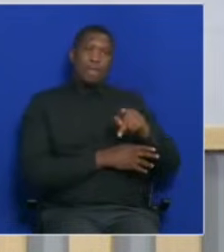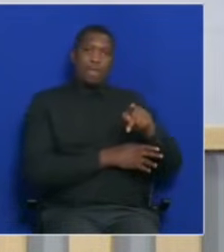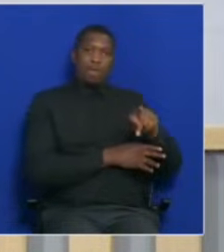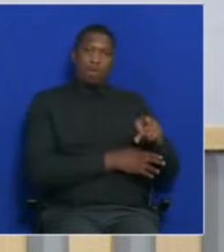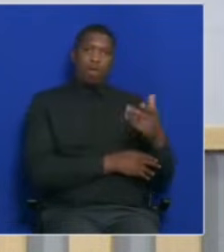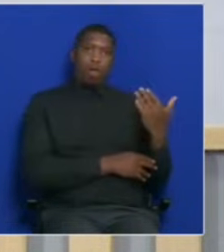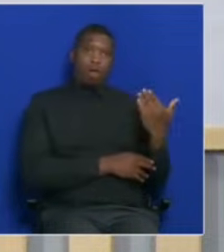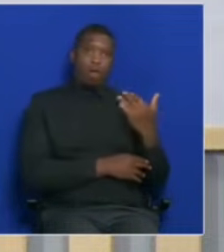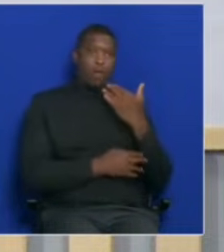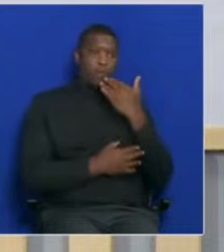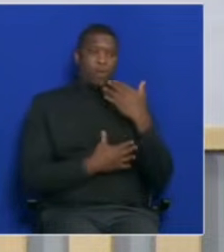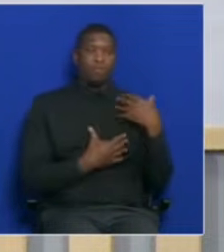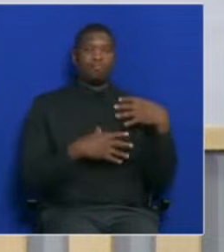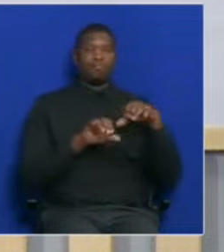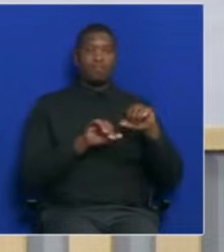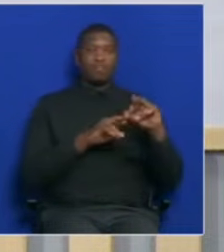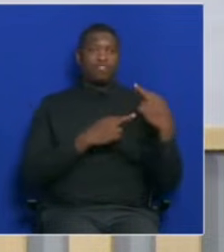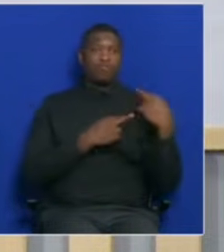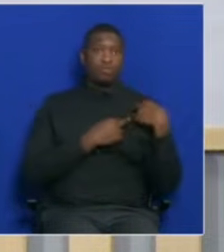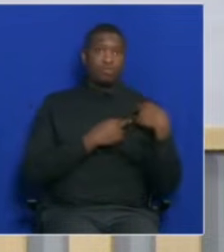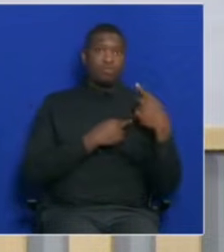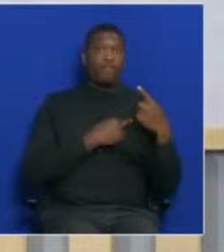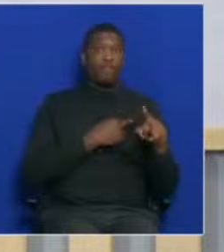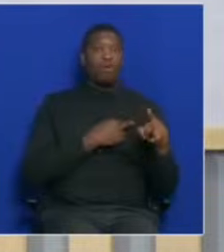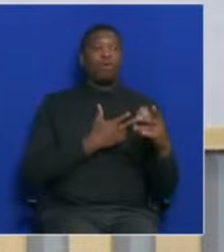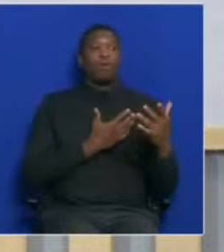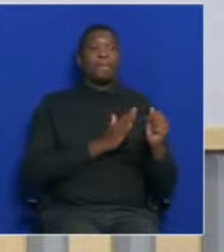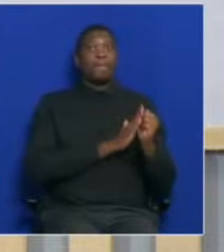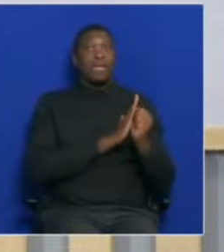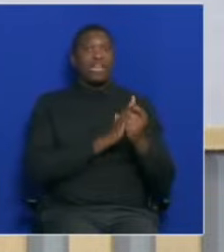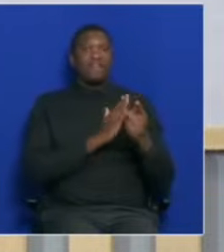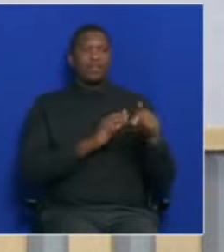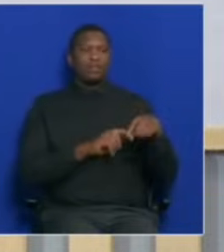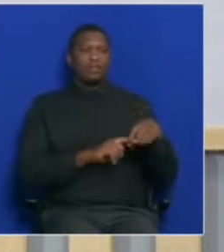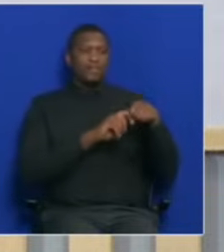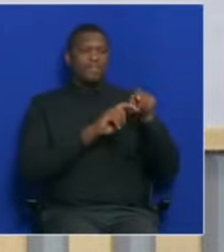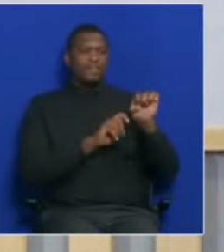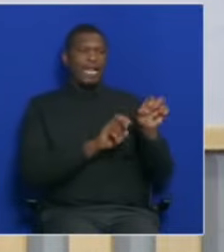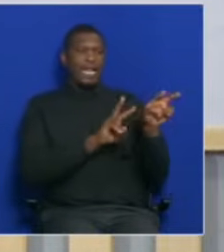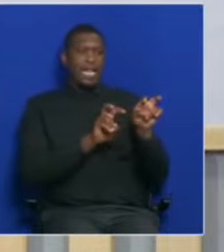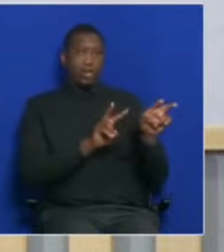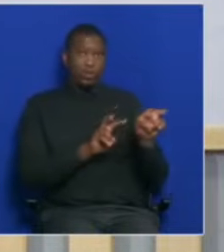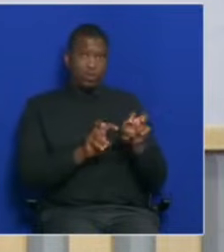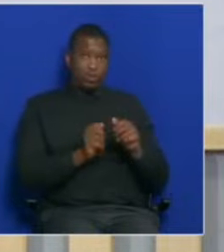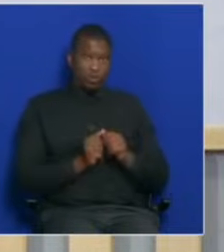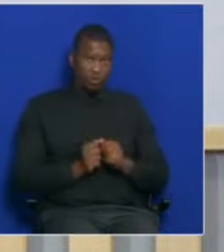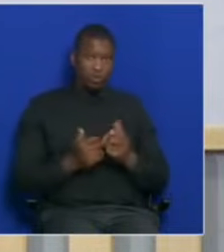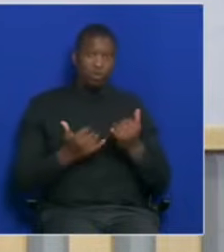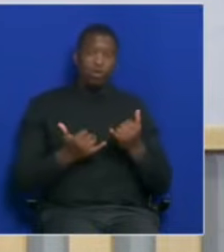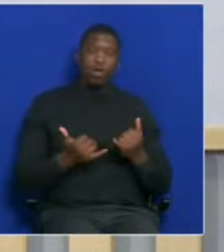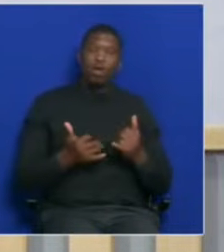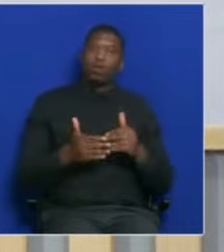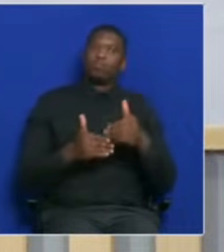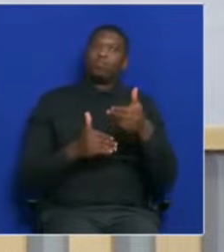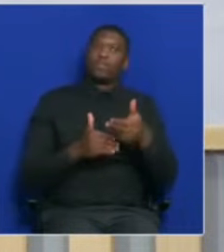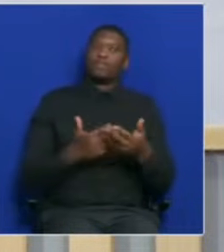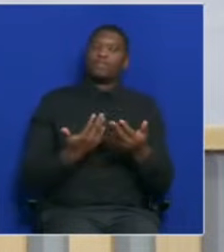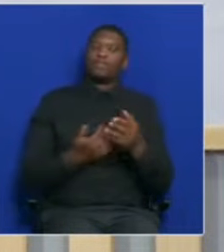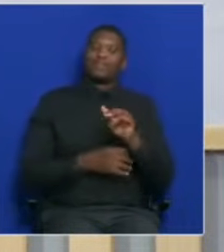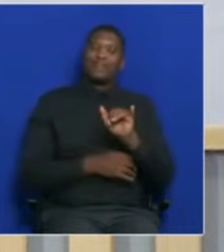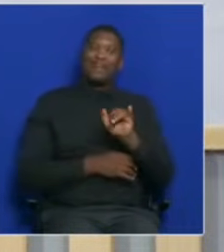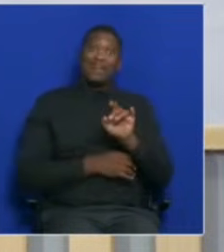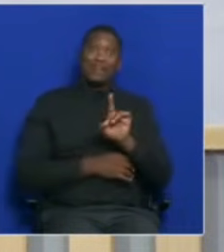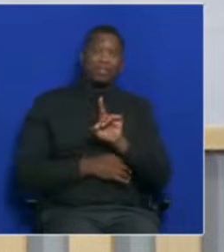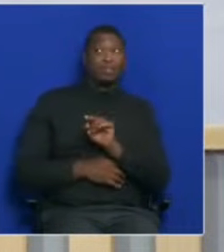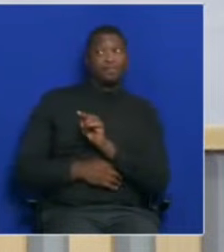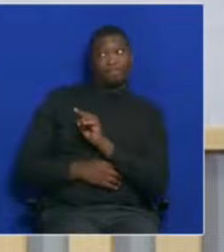responsible for matter had parked that issue. Now, the ID, when she